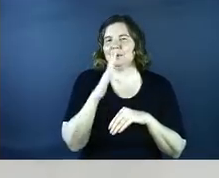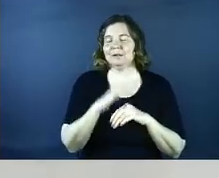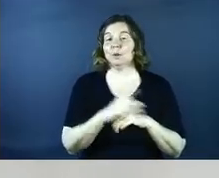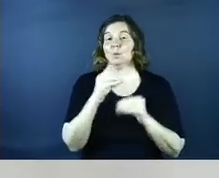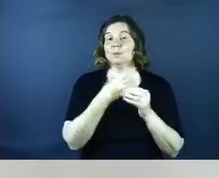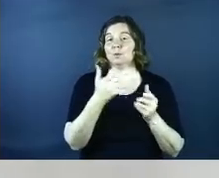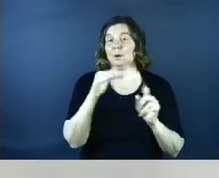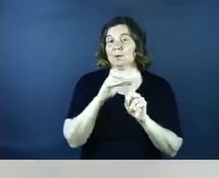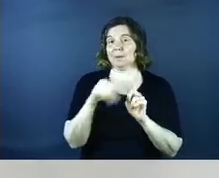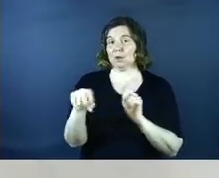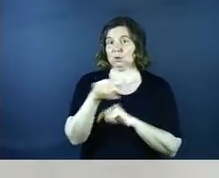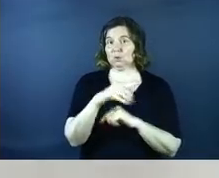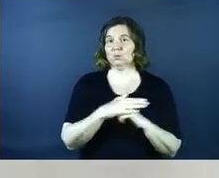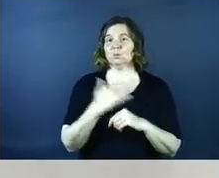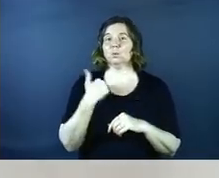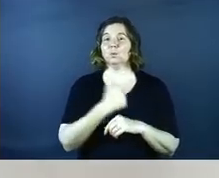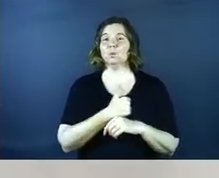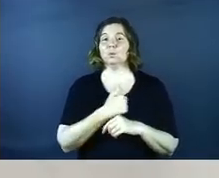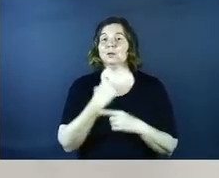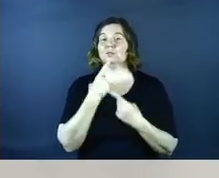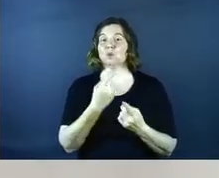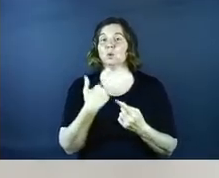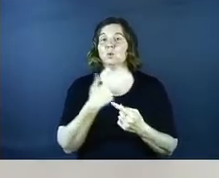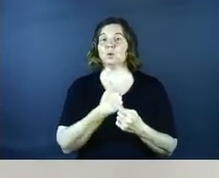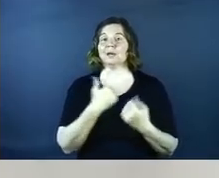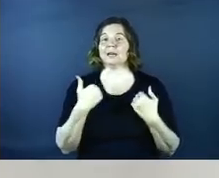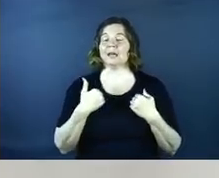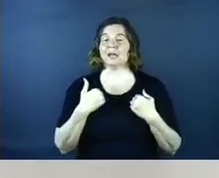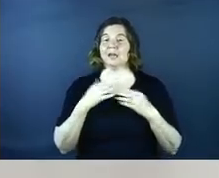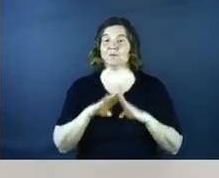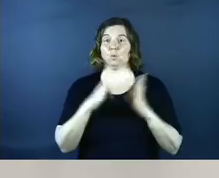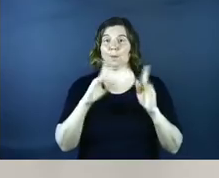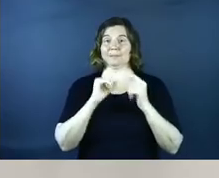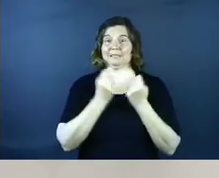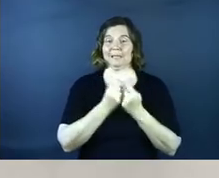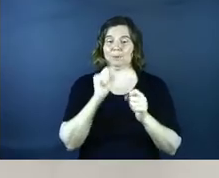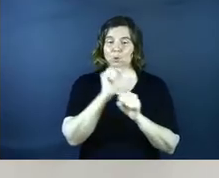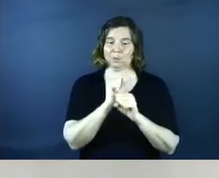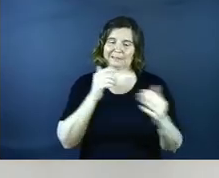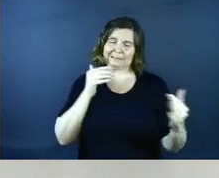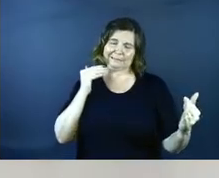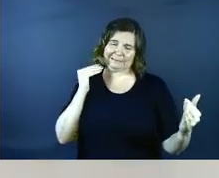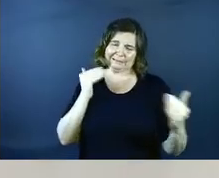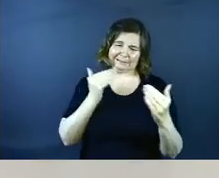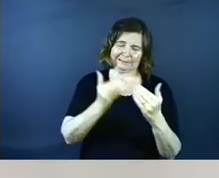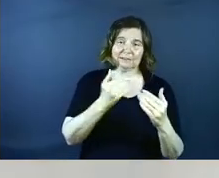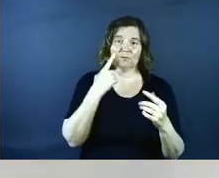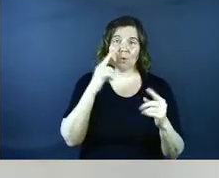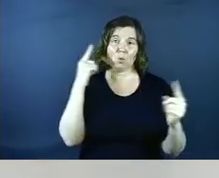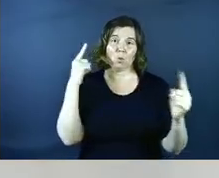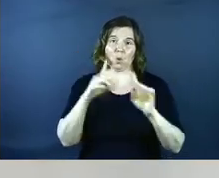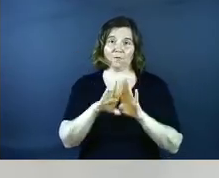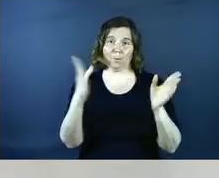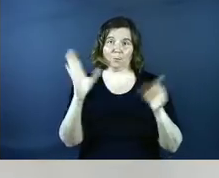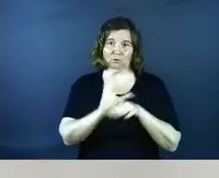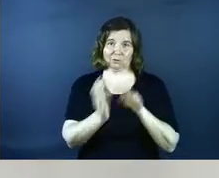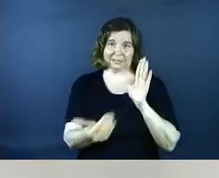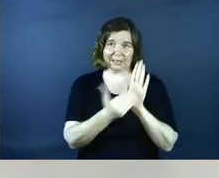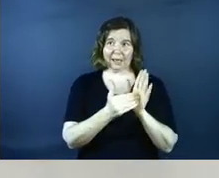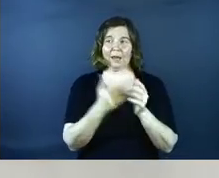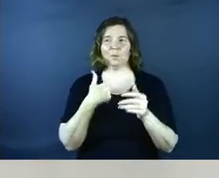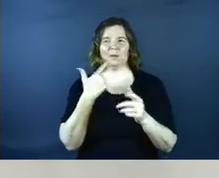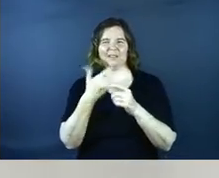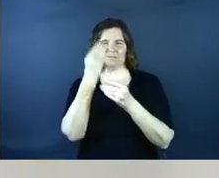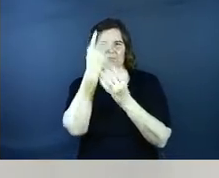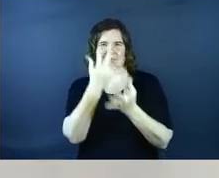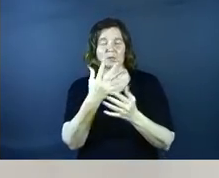thing that we want to remind you guys of is that we told you that we are going to have a reopening team who is working towards reopening the church, and that every week we'd give you some